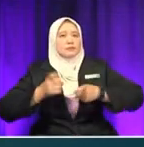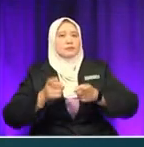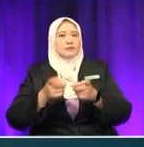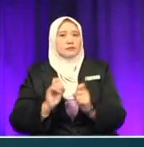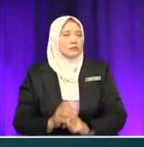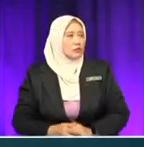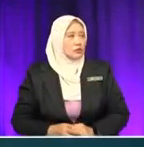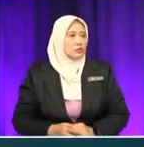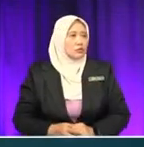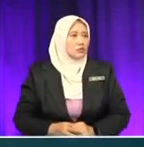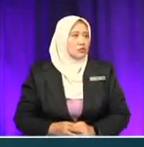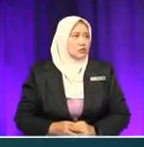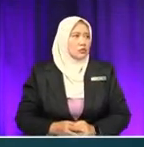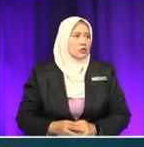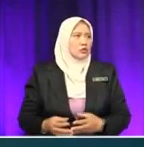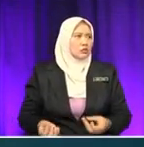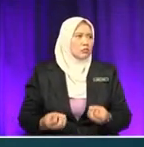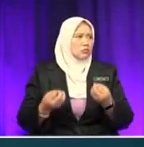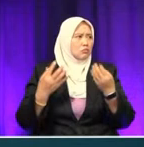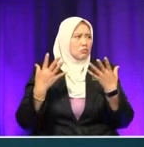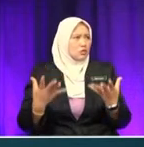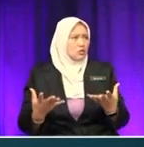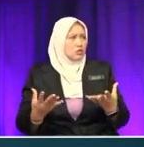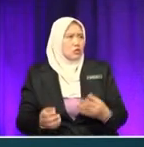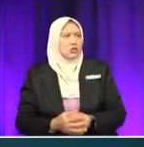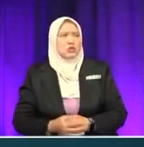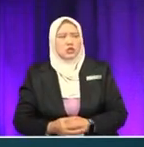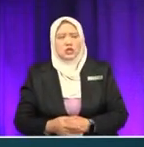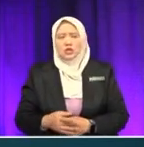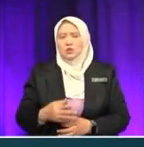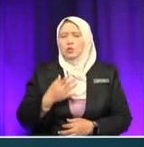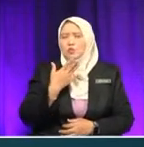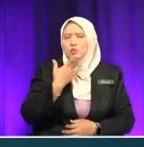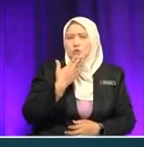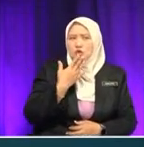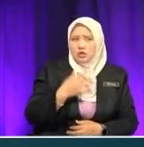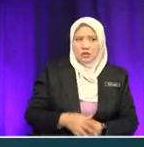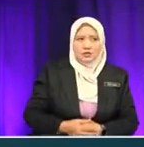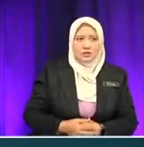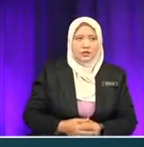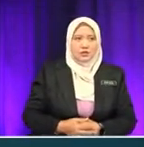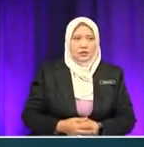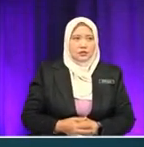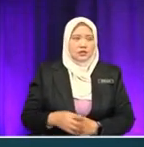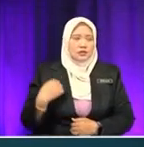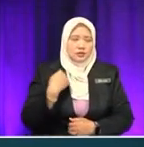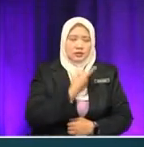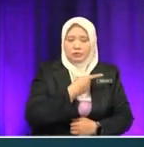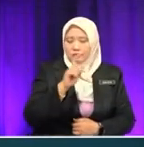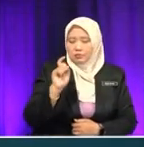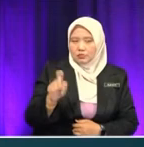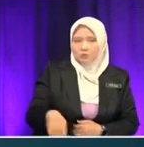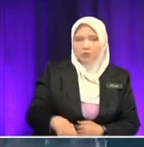works. So this colorful mind map is going to be happening in our minds as exactly, well, right? Exactly. You have to be colorful and